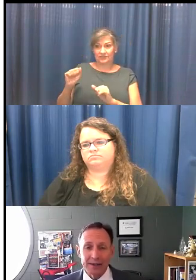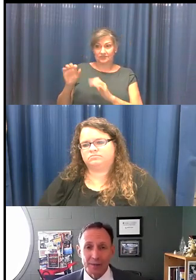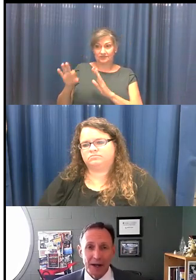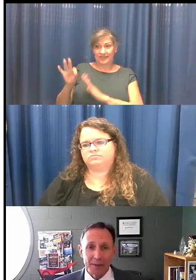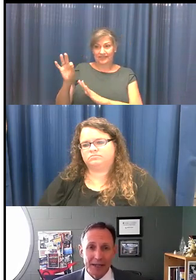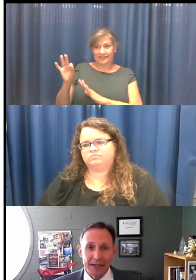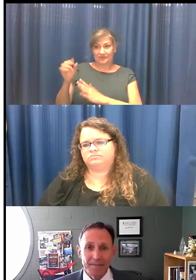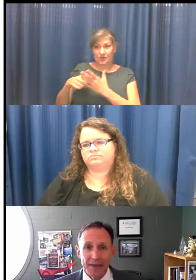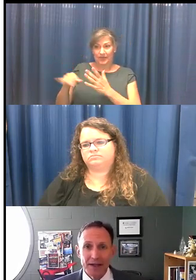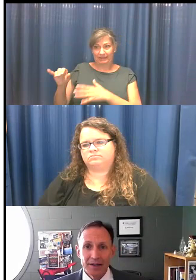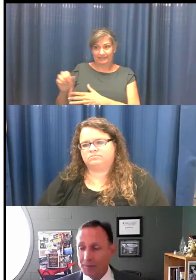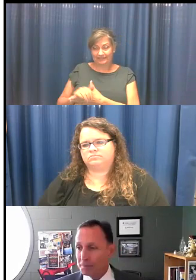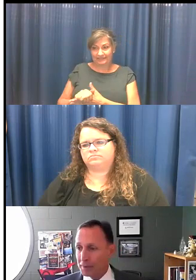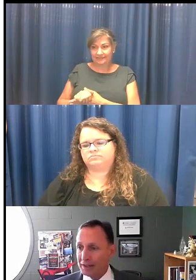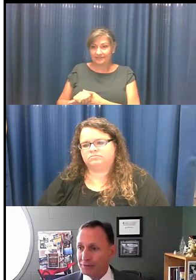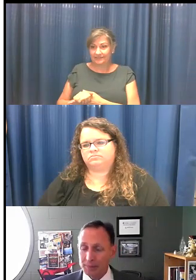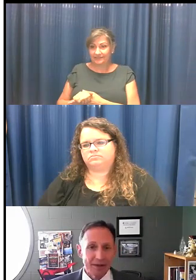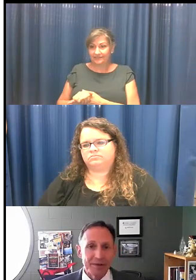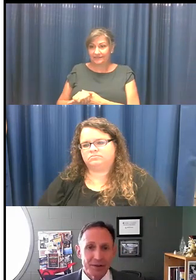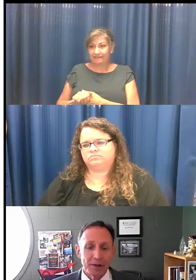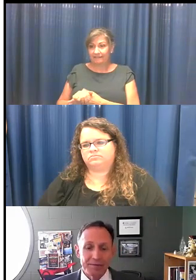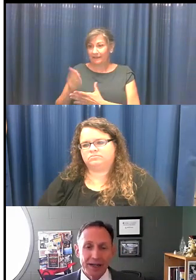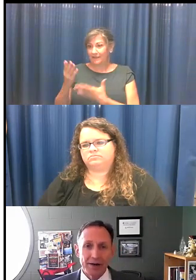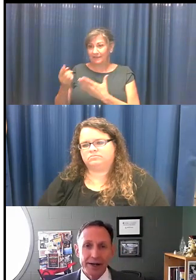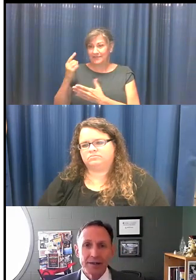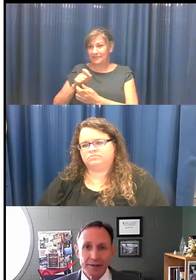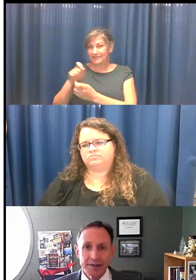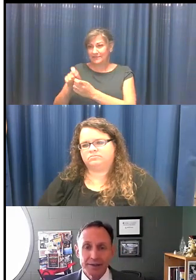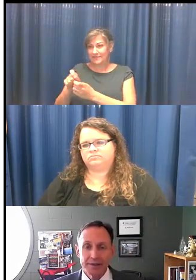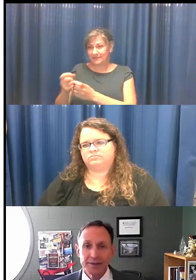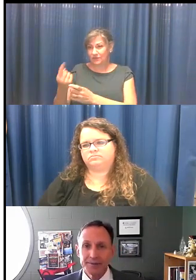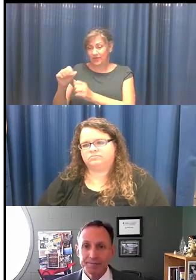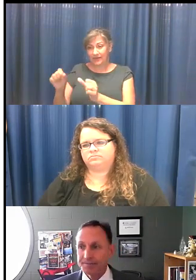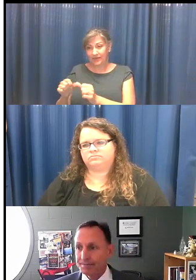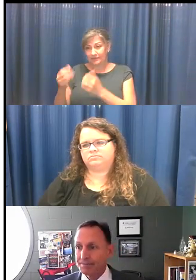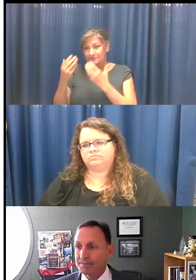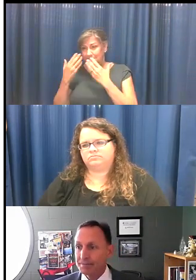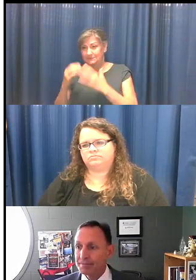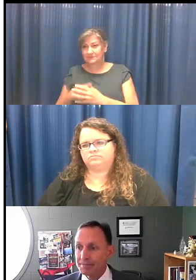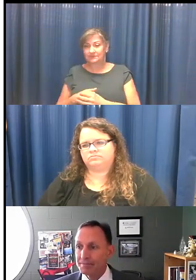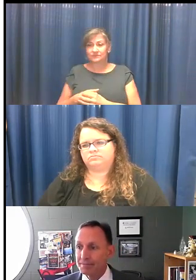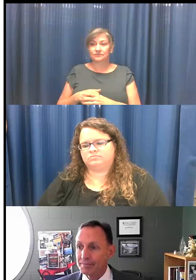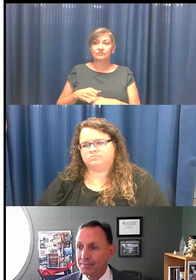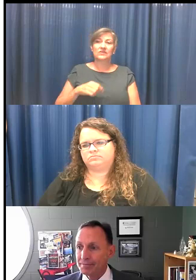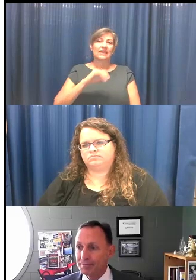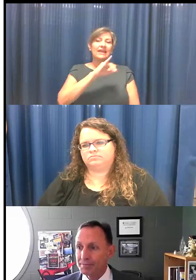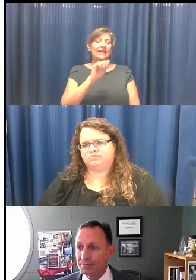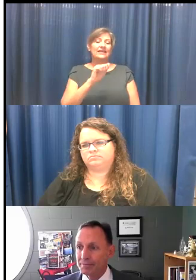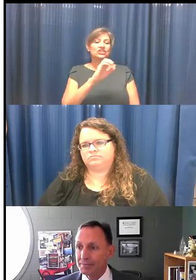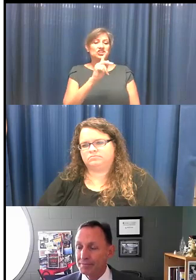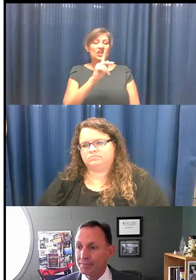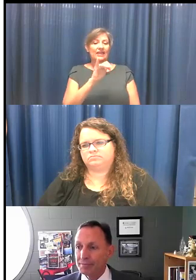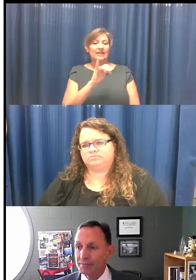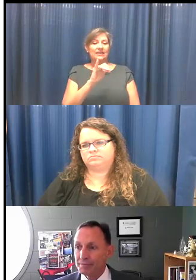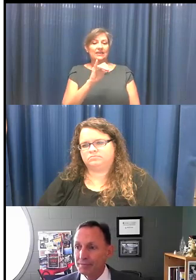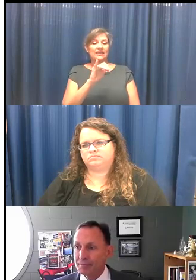what that is. It might be something pretty specific to a given area. And Jackie Gators Jordan also